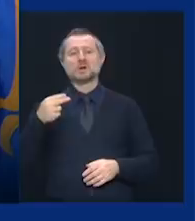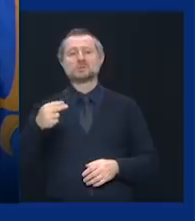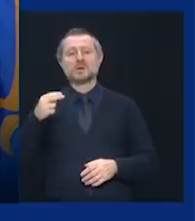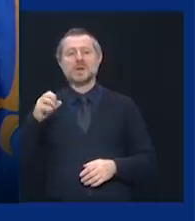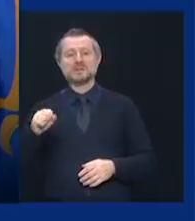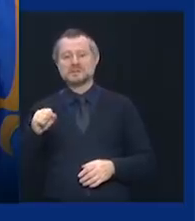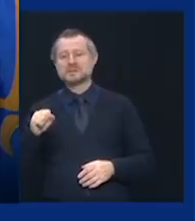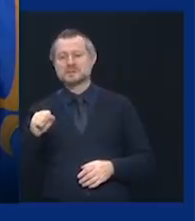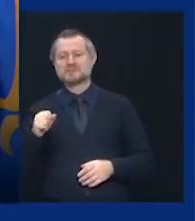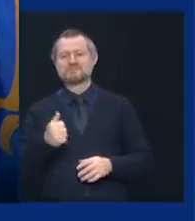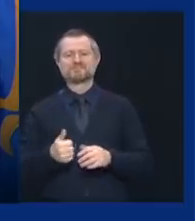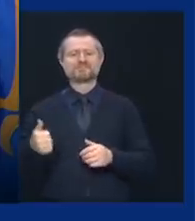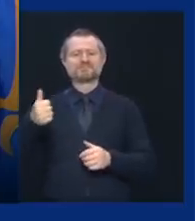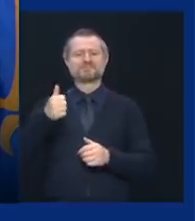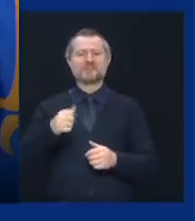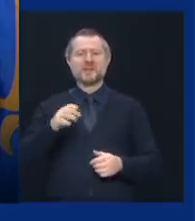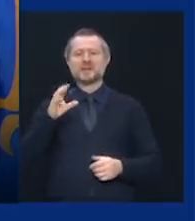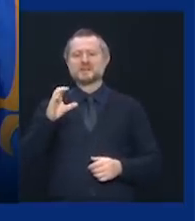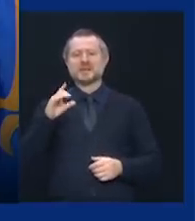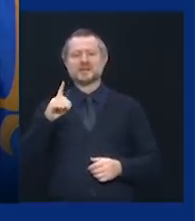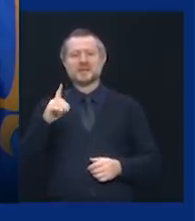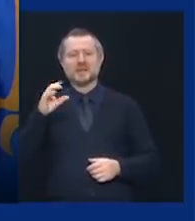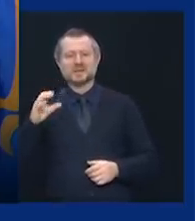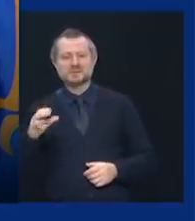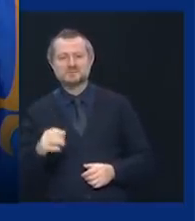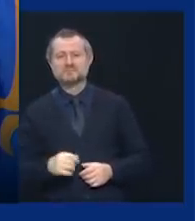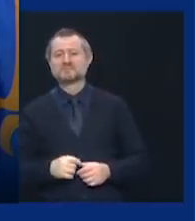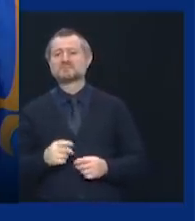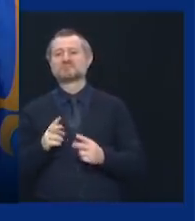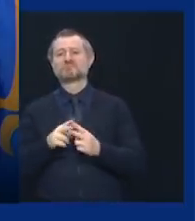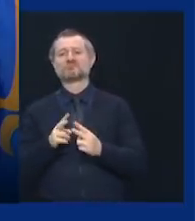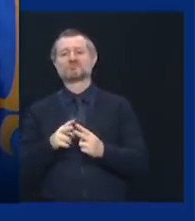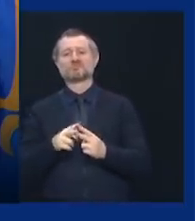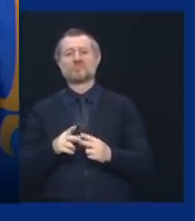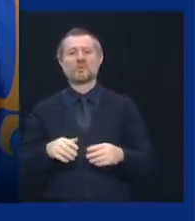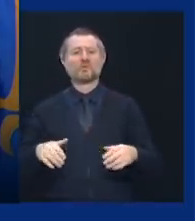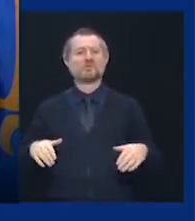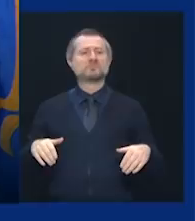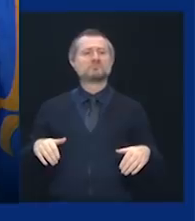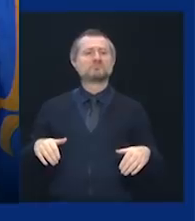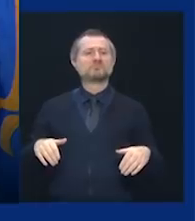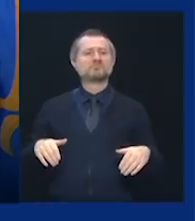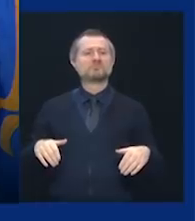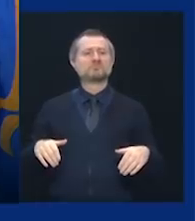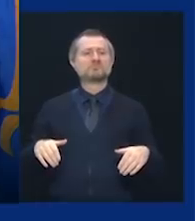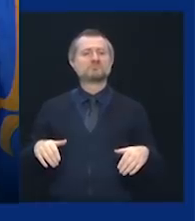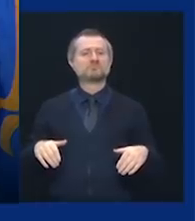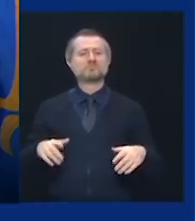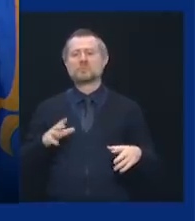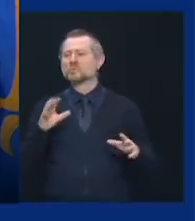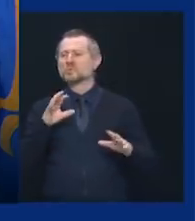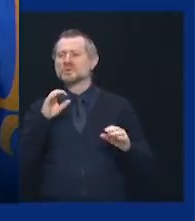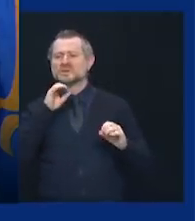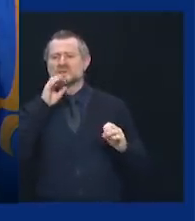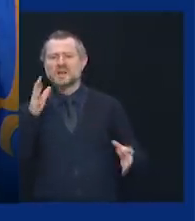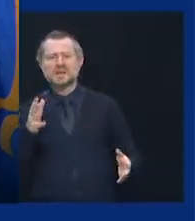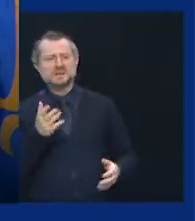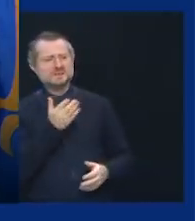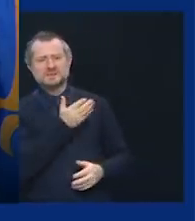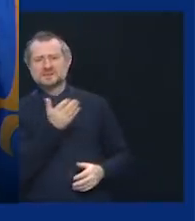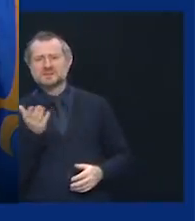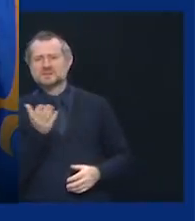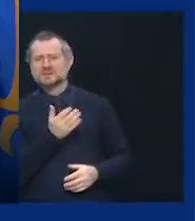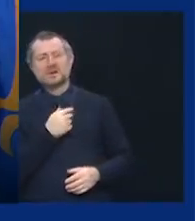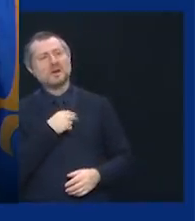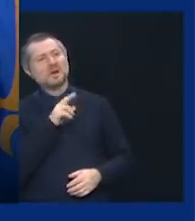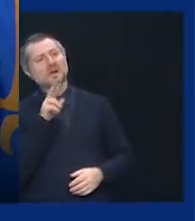the CDC have not acted on this is really